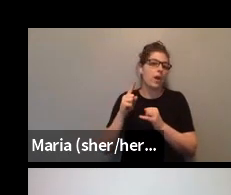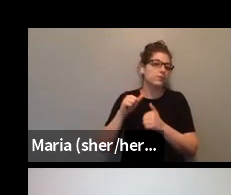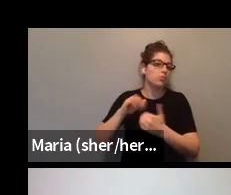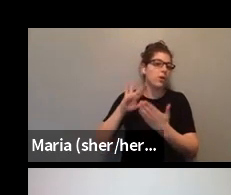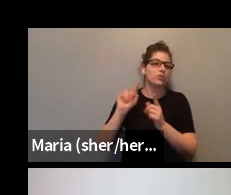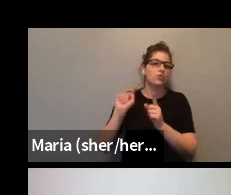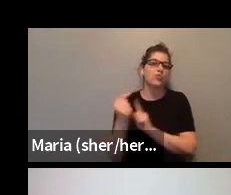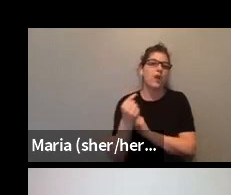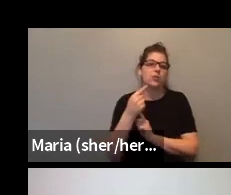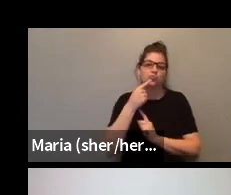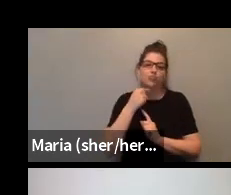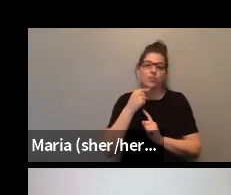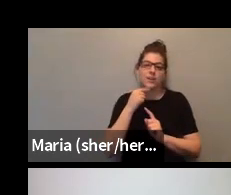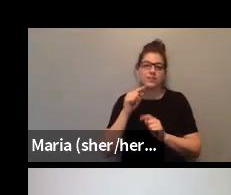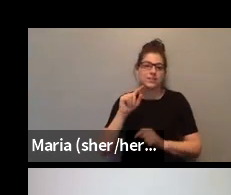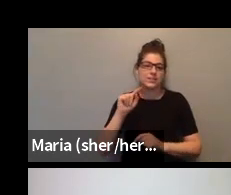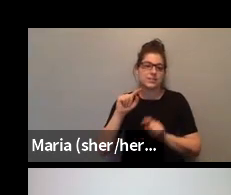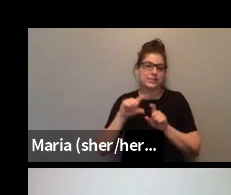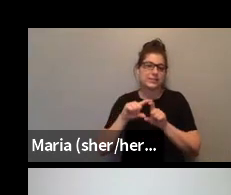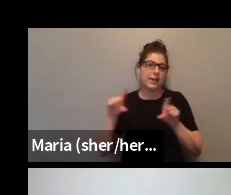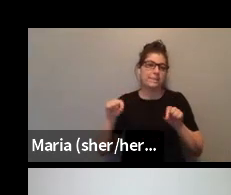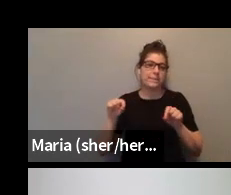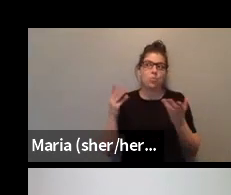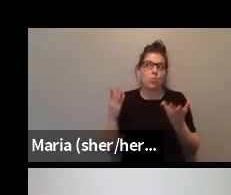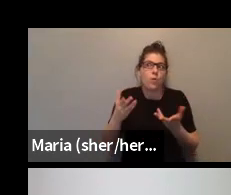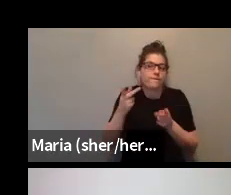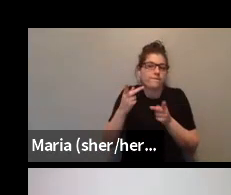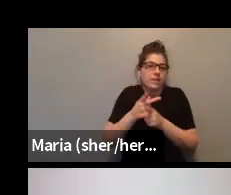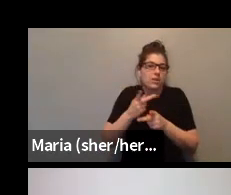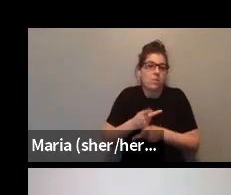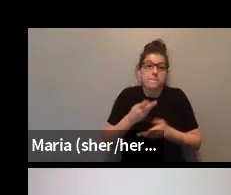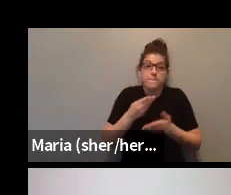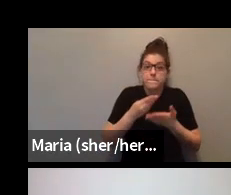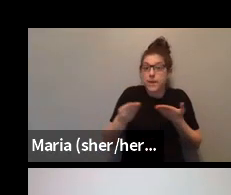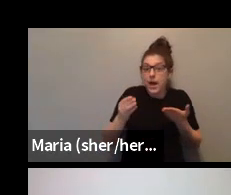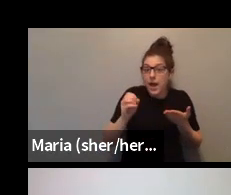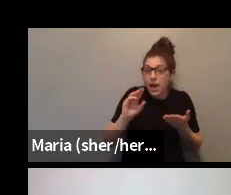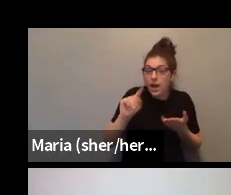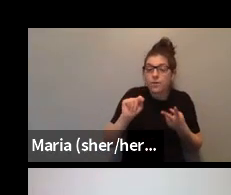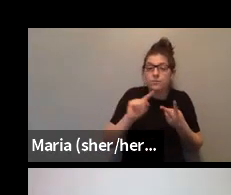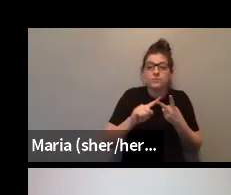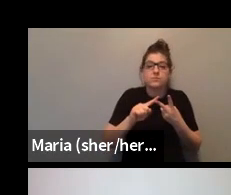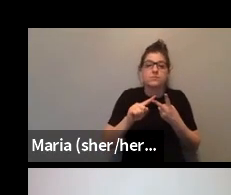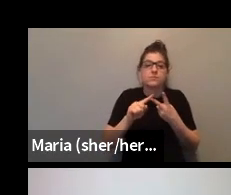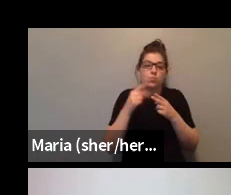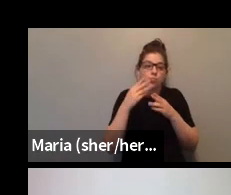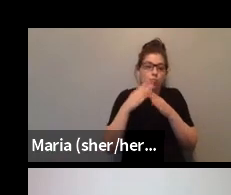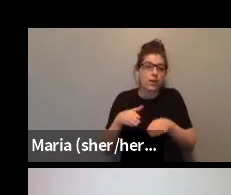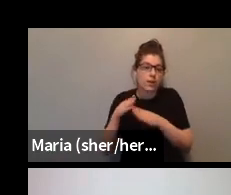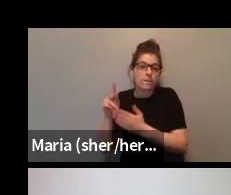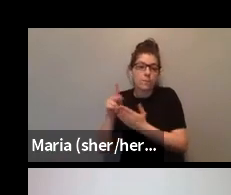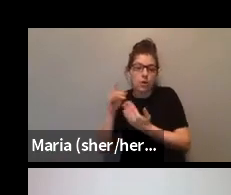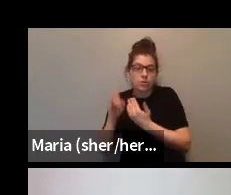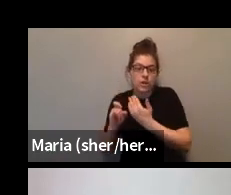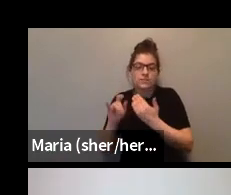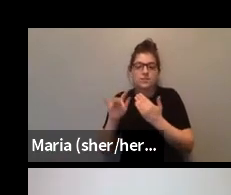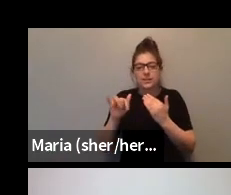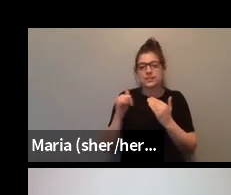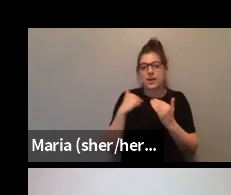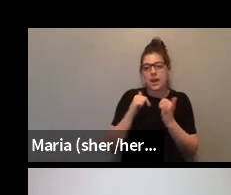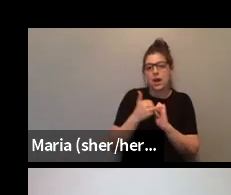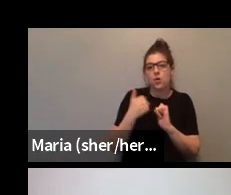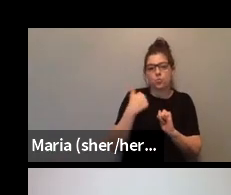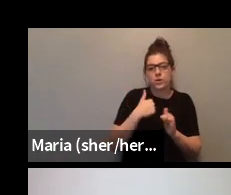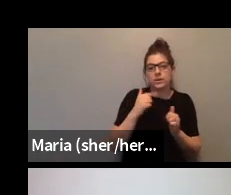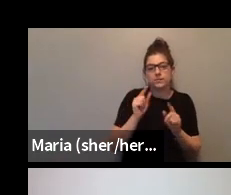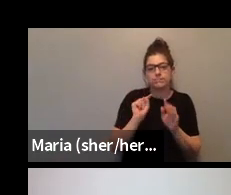so what are those ways? And so, you know, in terms of buyouts and breaking projects up, that's how we're able to find our way